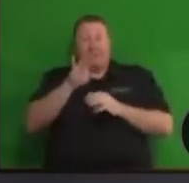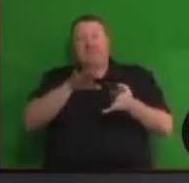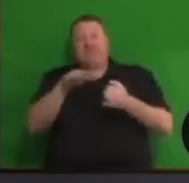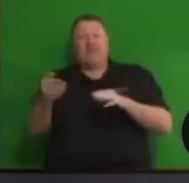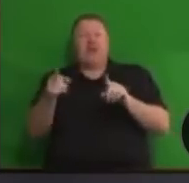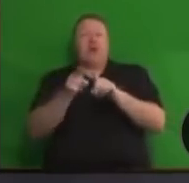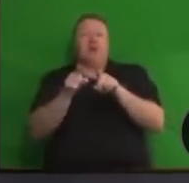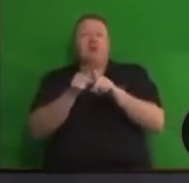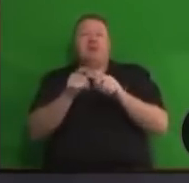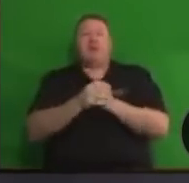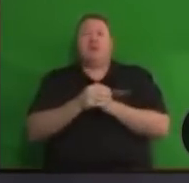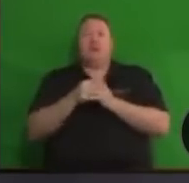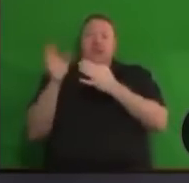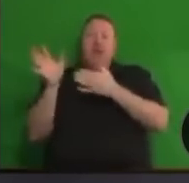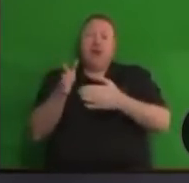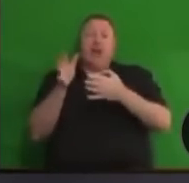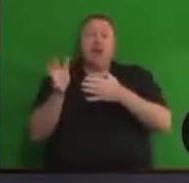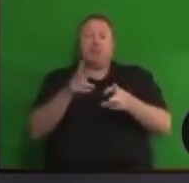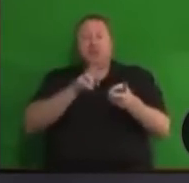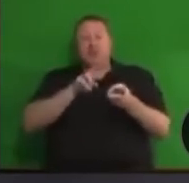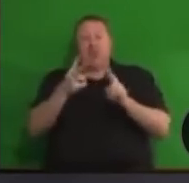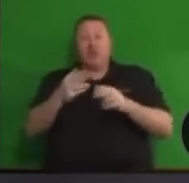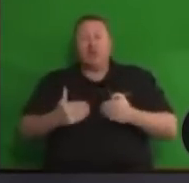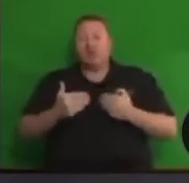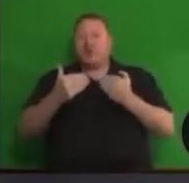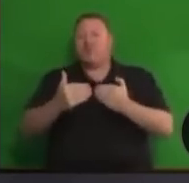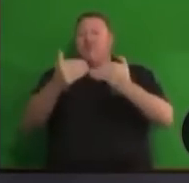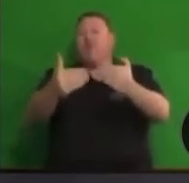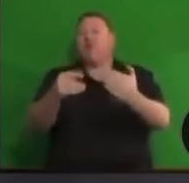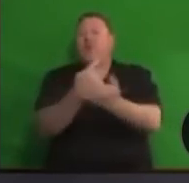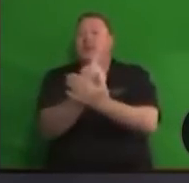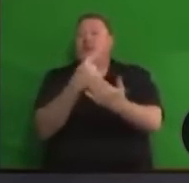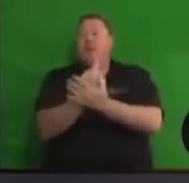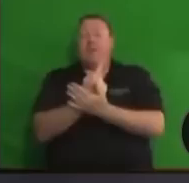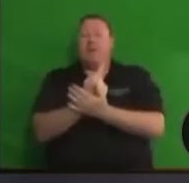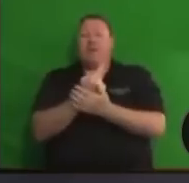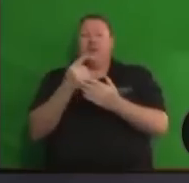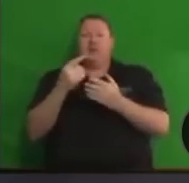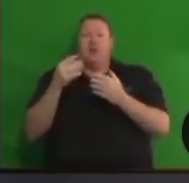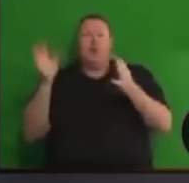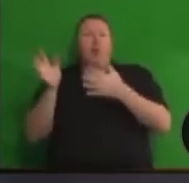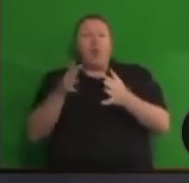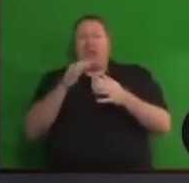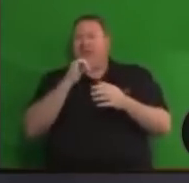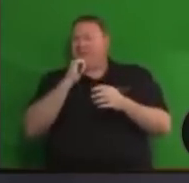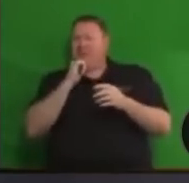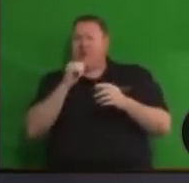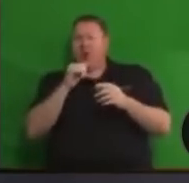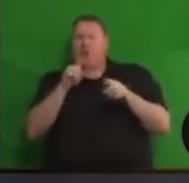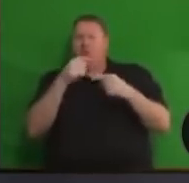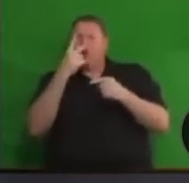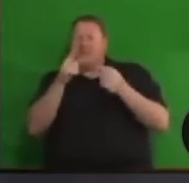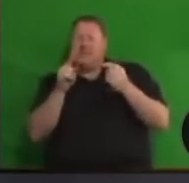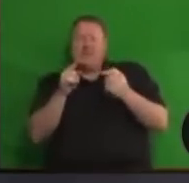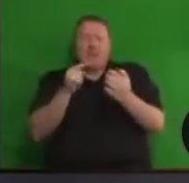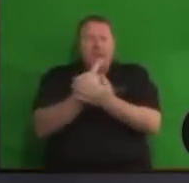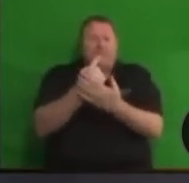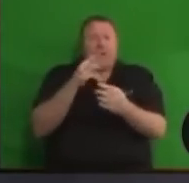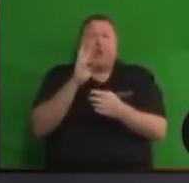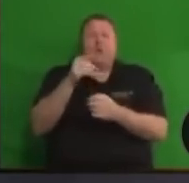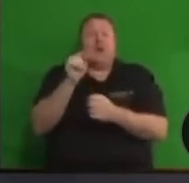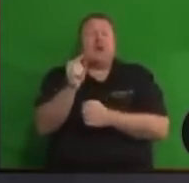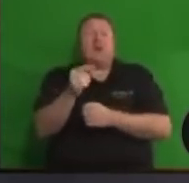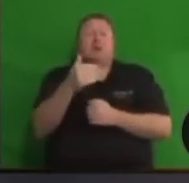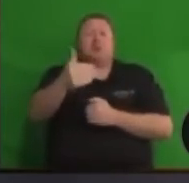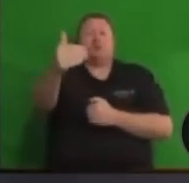As climate change advances, bringing unpredictable weather patterns, our country's food